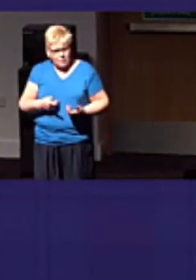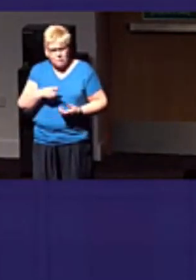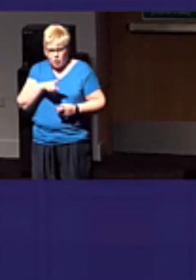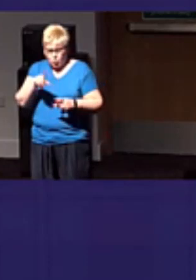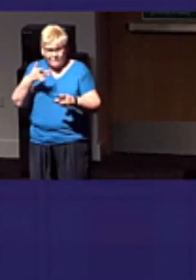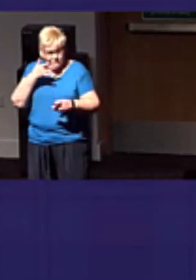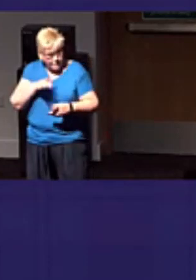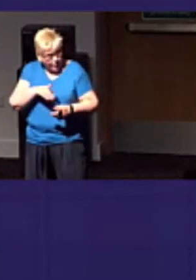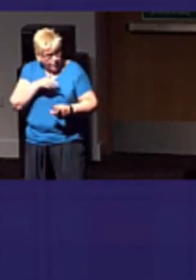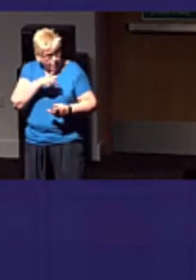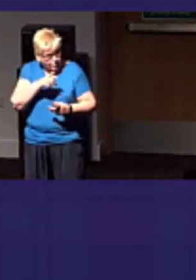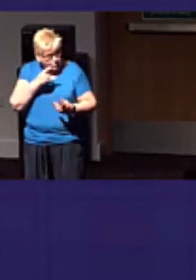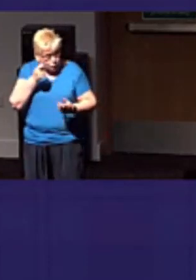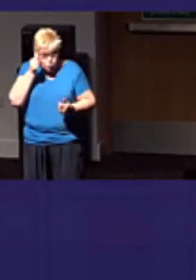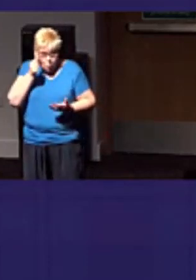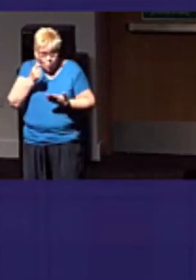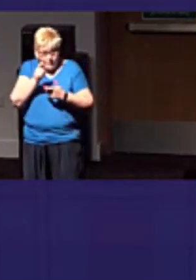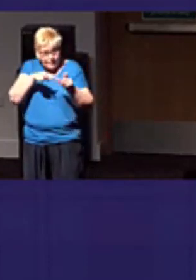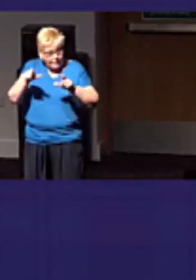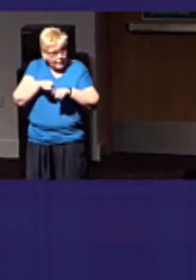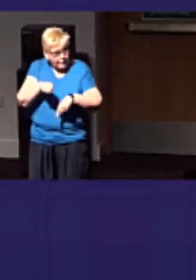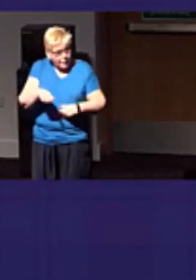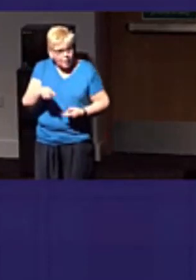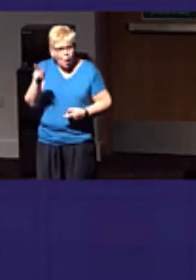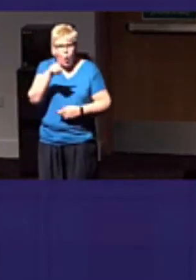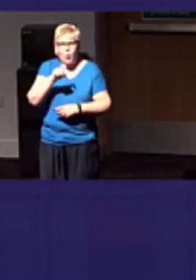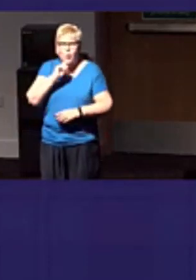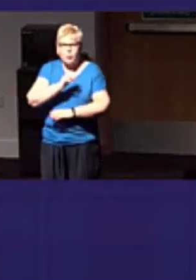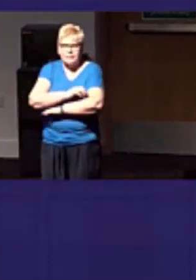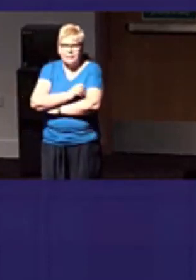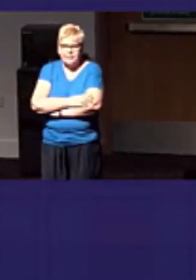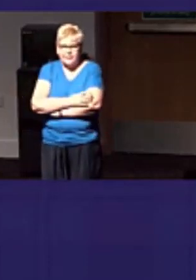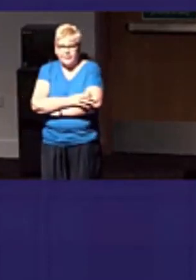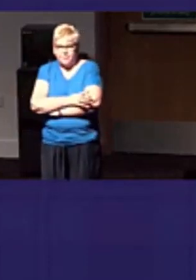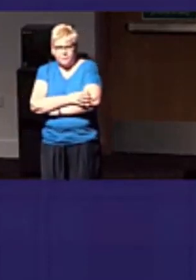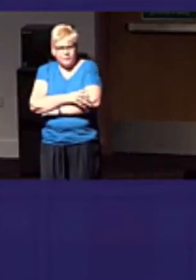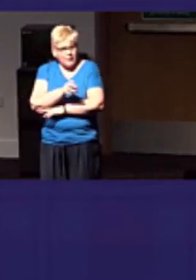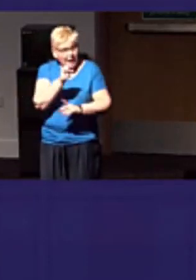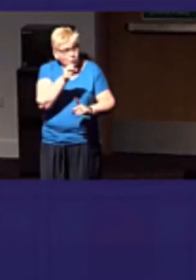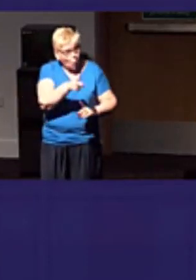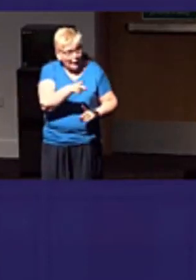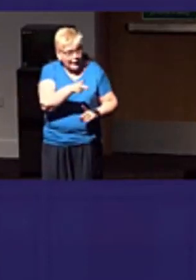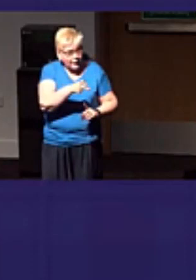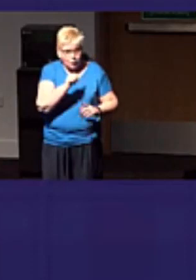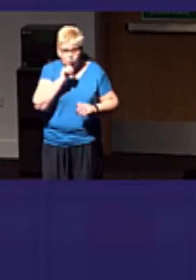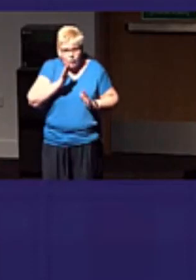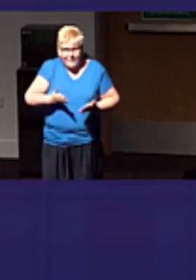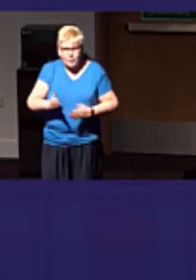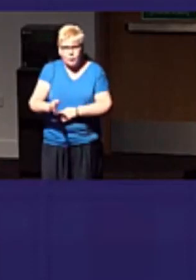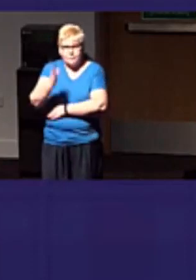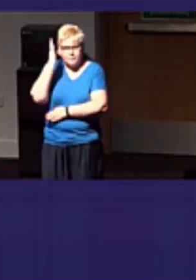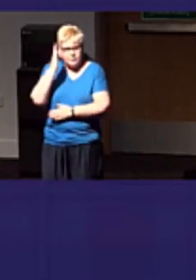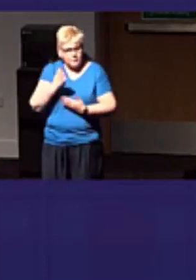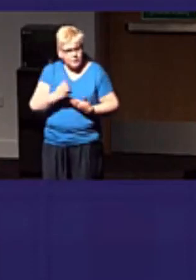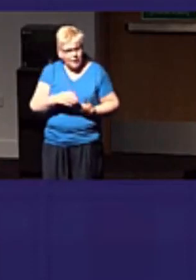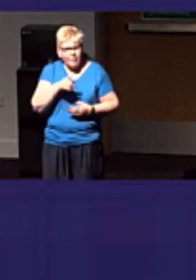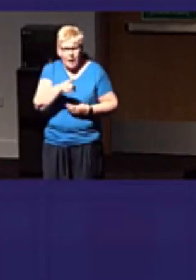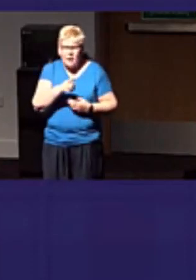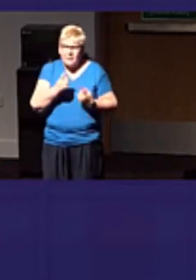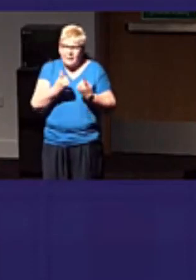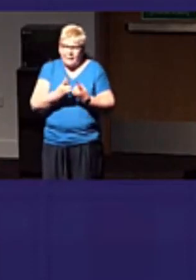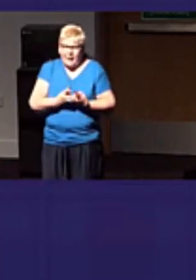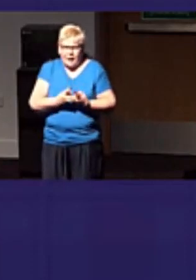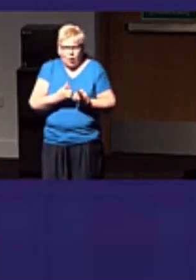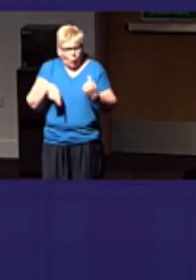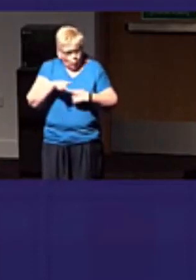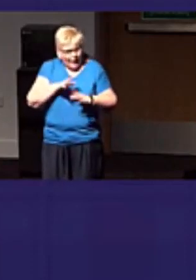familiar to any of you? Yeah. And those of you not raising your hands, it is fine. It is okay to not raise your hand. That's the other thing that we have